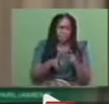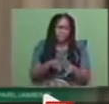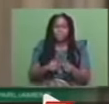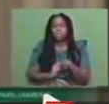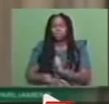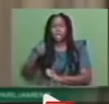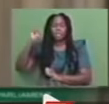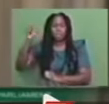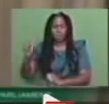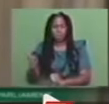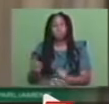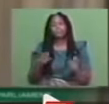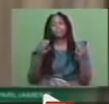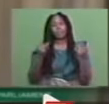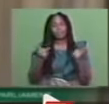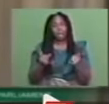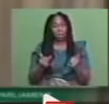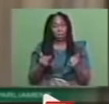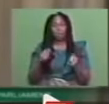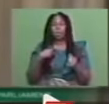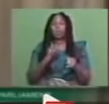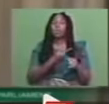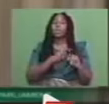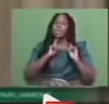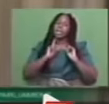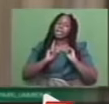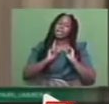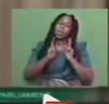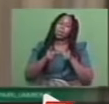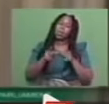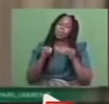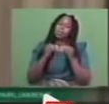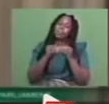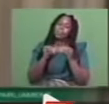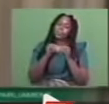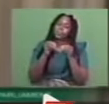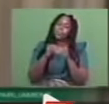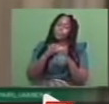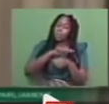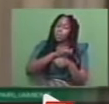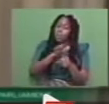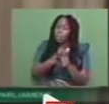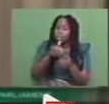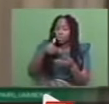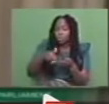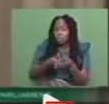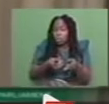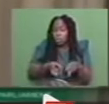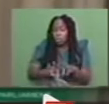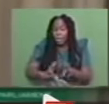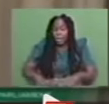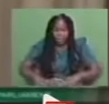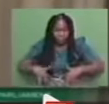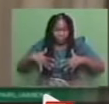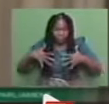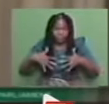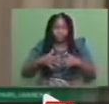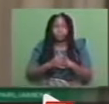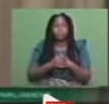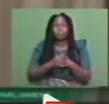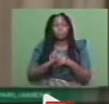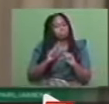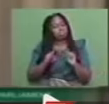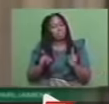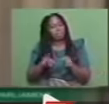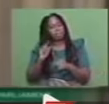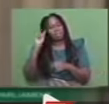As we enter the new normal, we will ensure that our citizens are placed before politics. Government has failed citizens